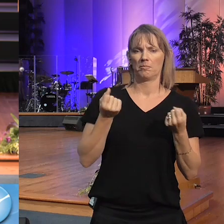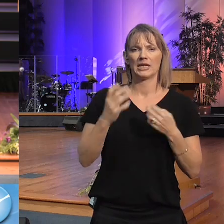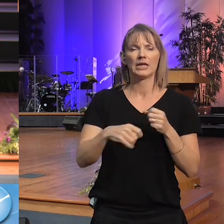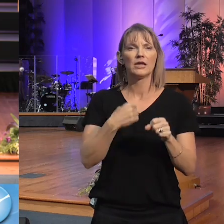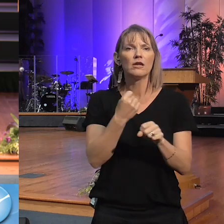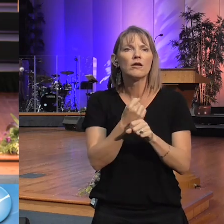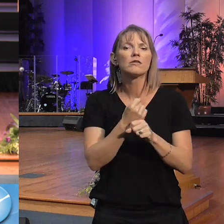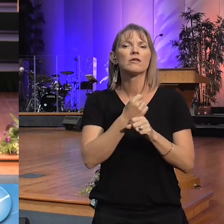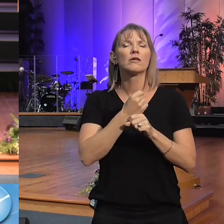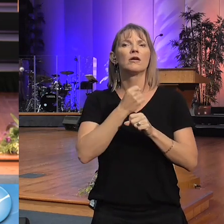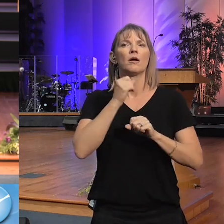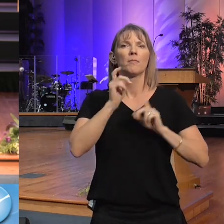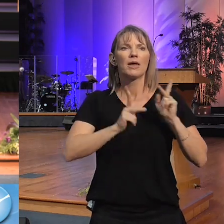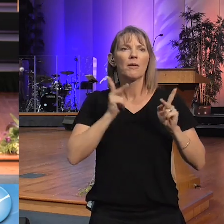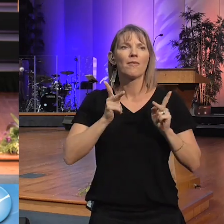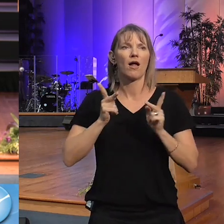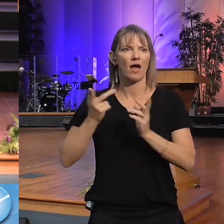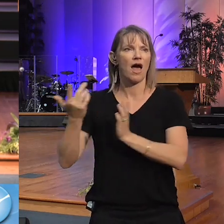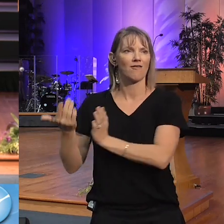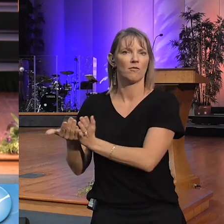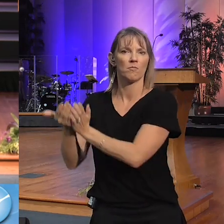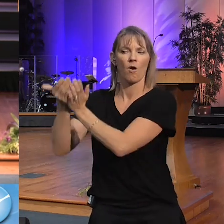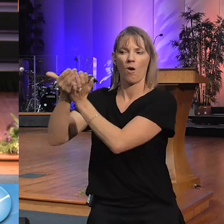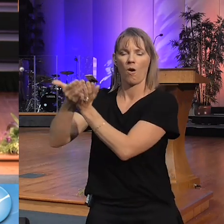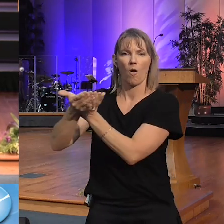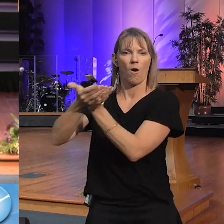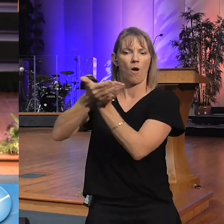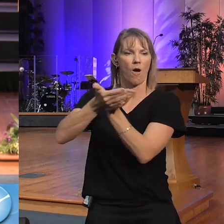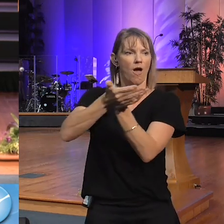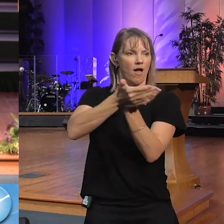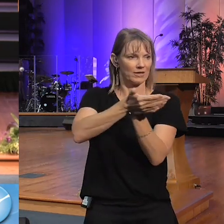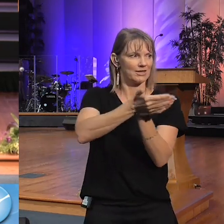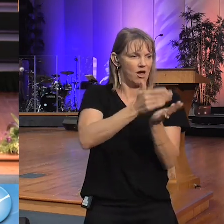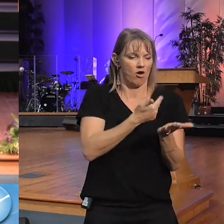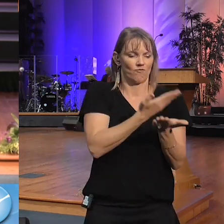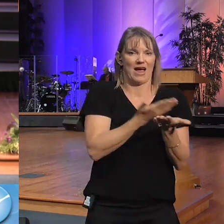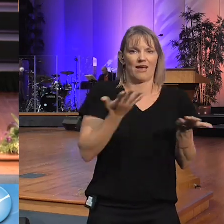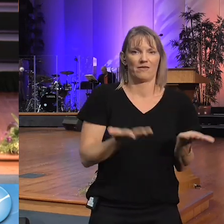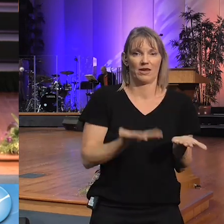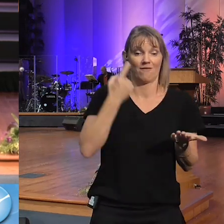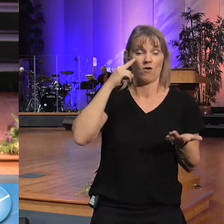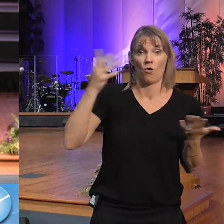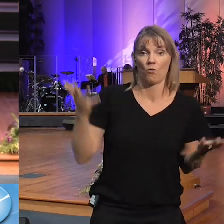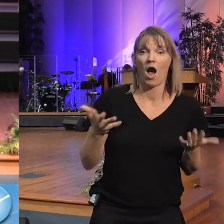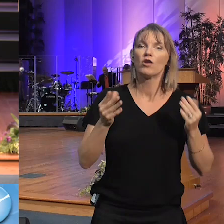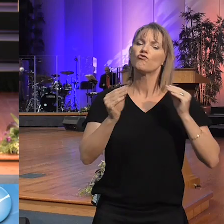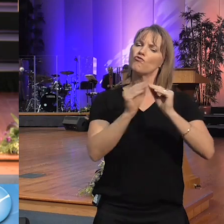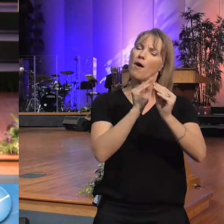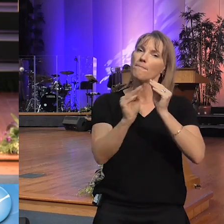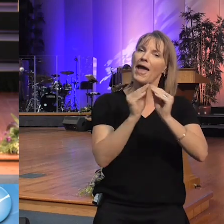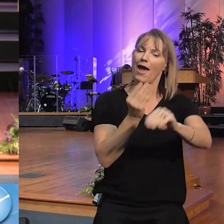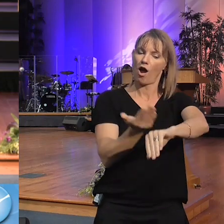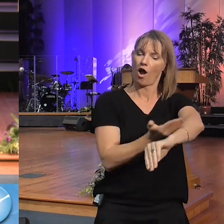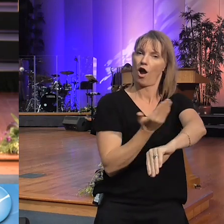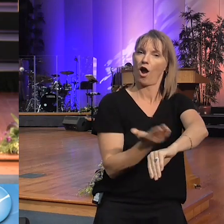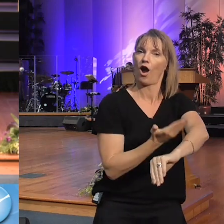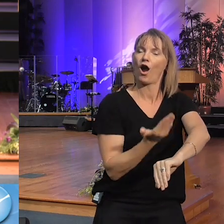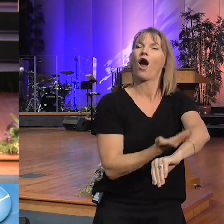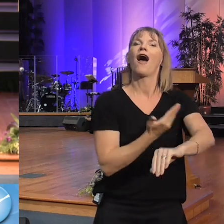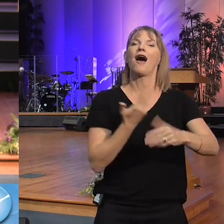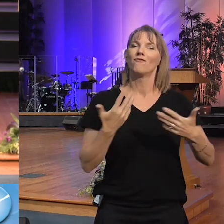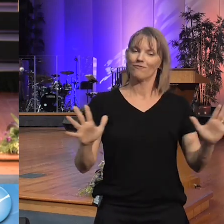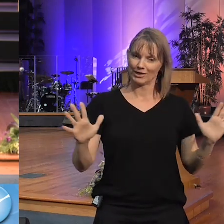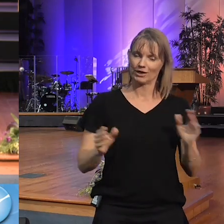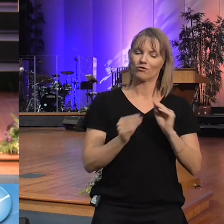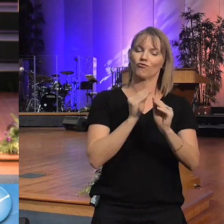many people have pulled their boats into this lighthouse for repair. And they have been repaired,